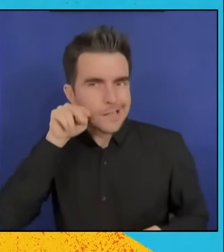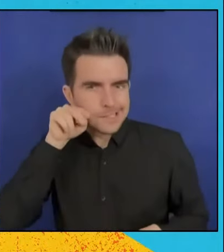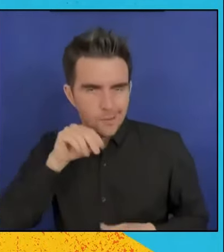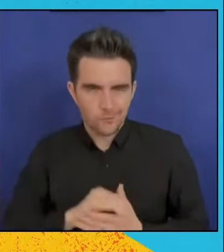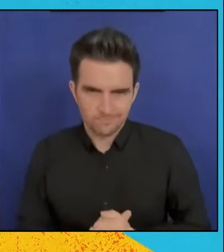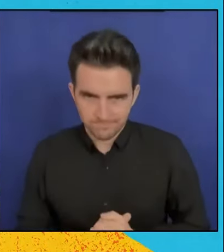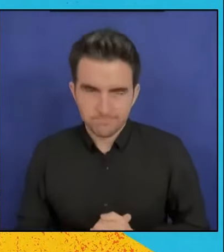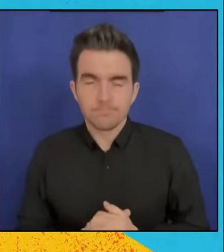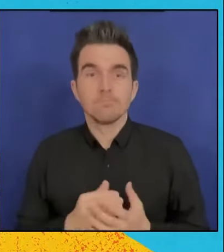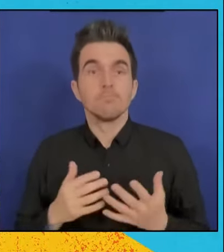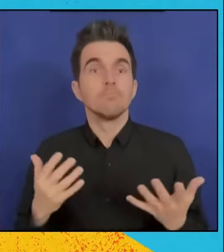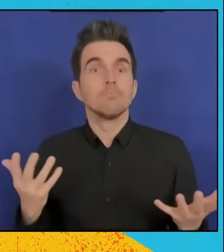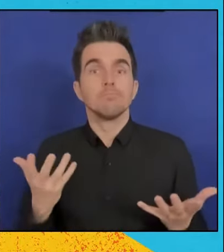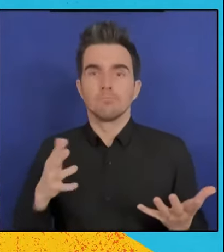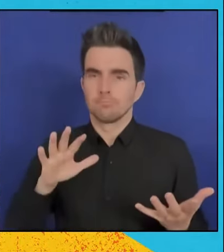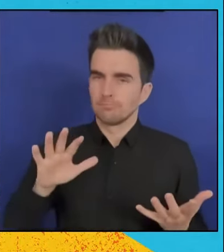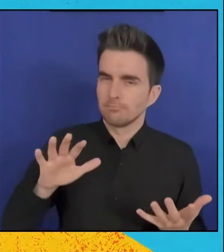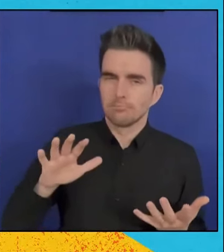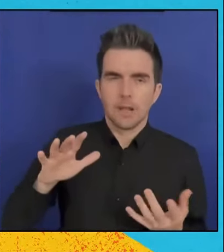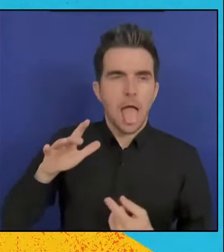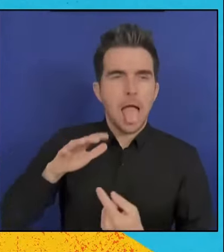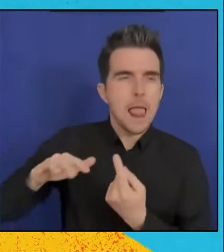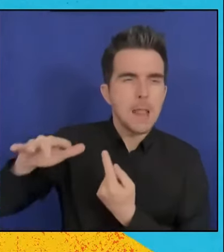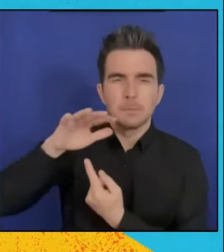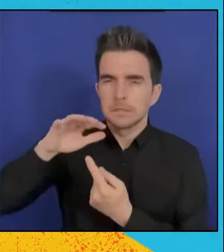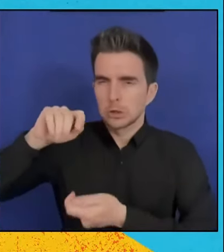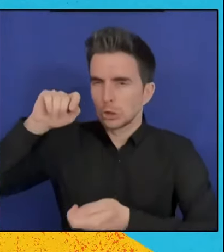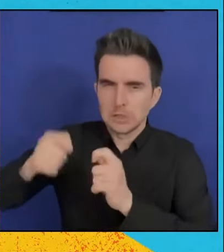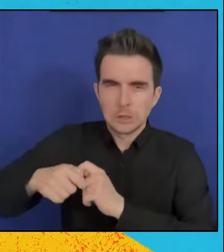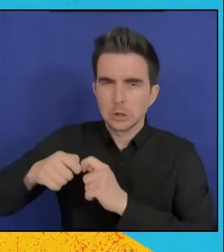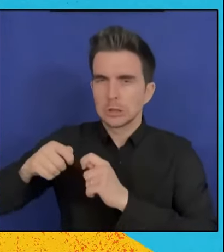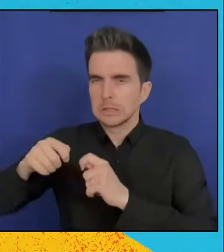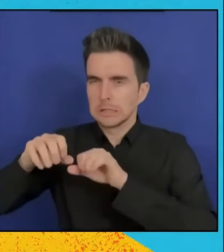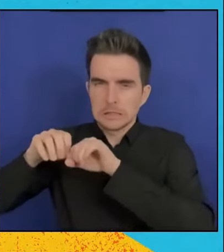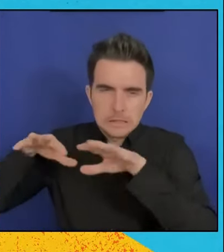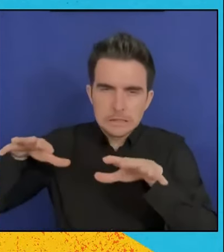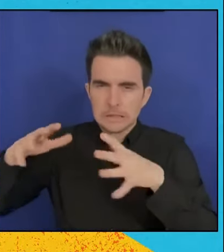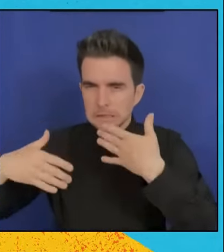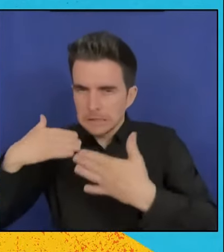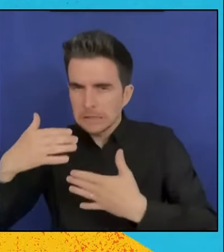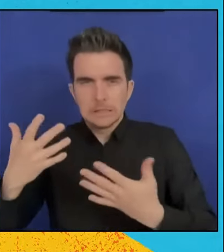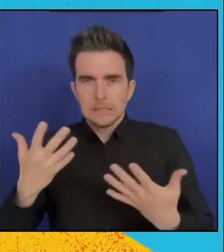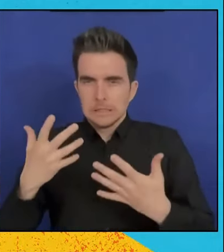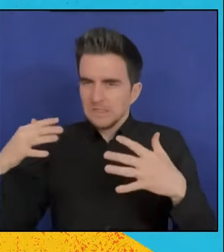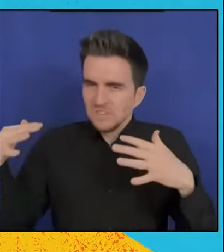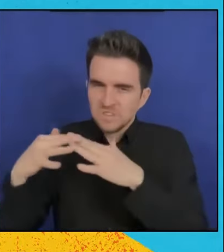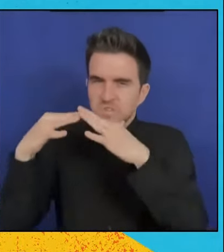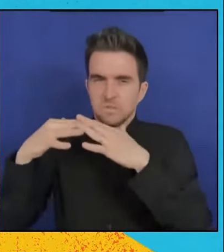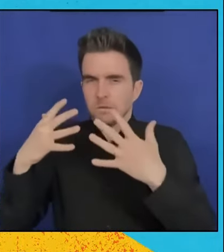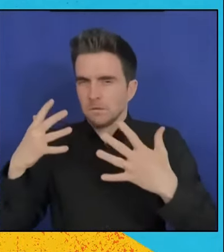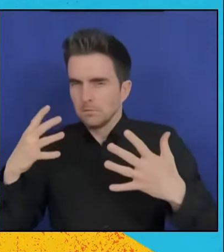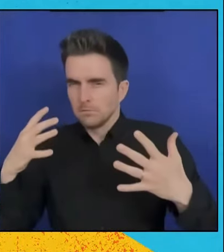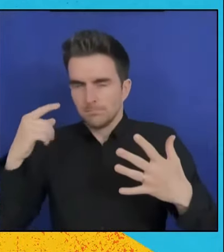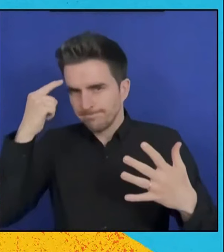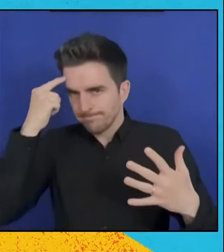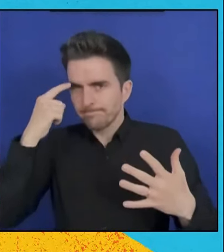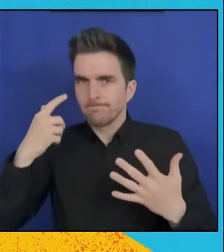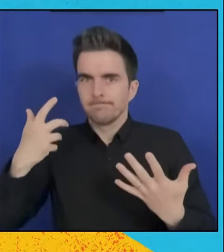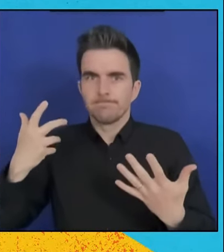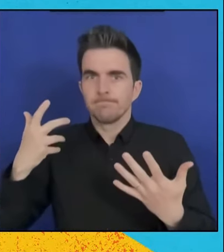affecting women and girls most especially. It has also affected various sectors, which include the water